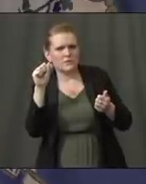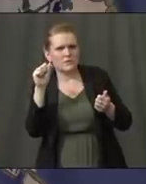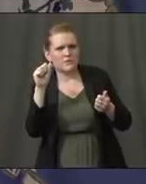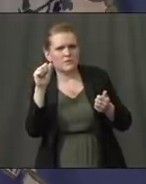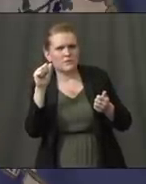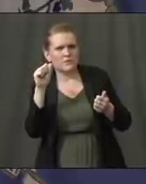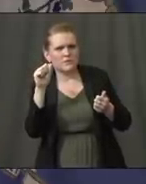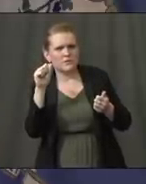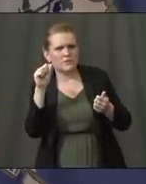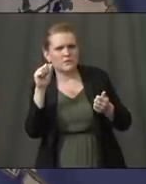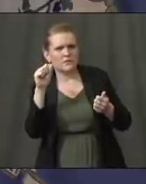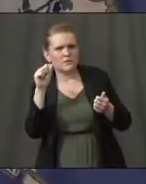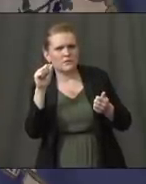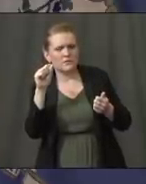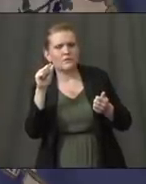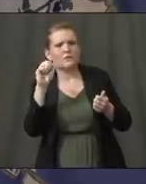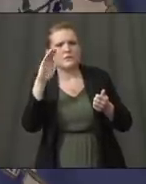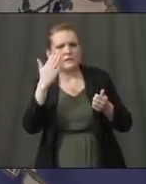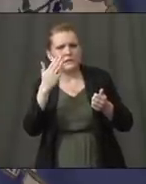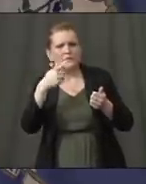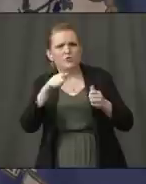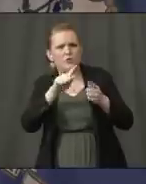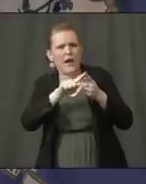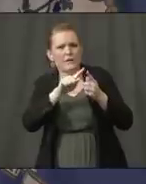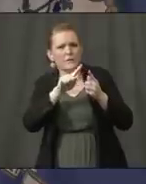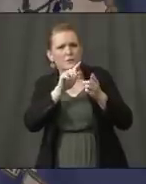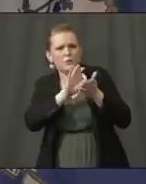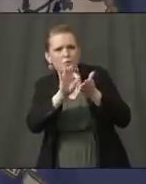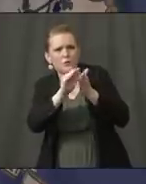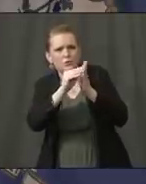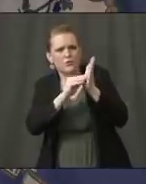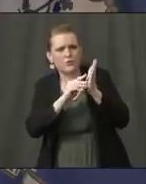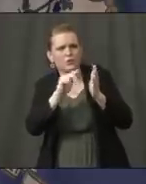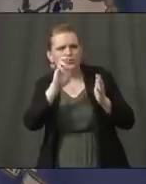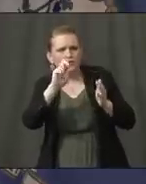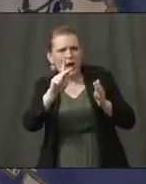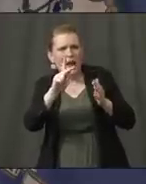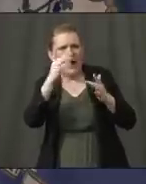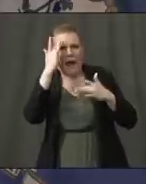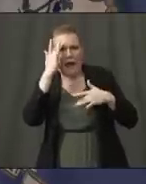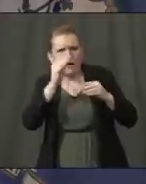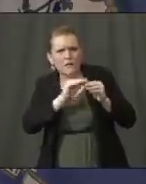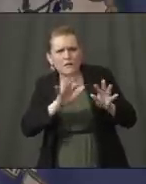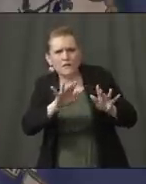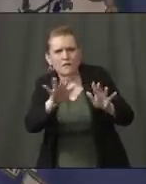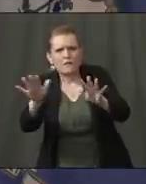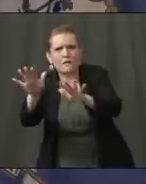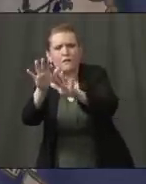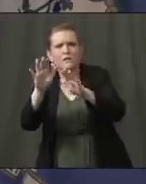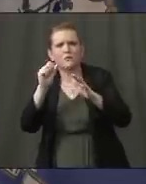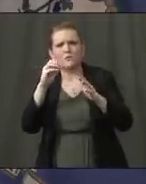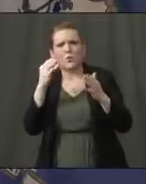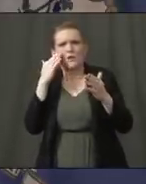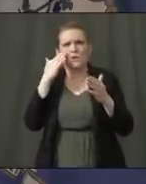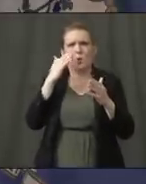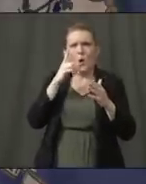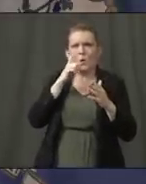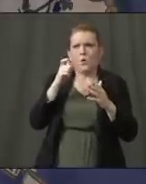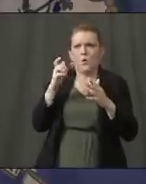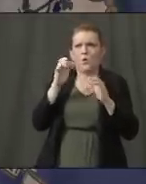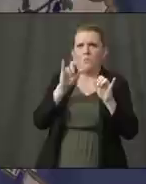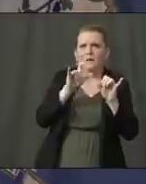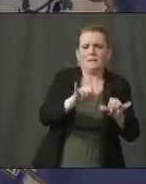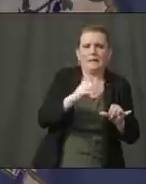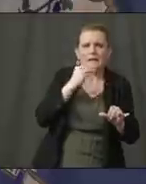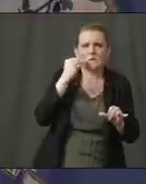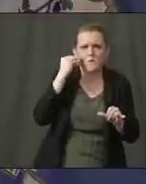go back and quarantine the rest of the people. What is Connecticut doing? Are you going to have these so-called virus trackers? We're certainly thinking about